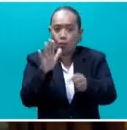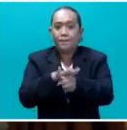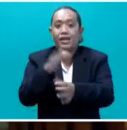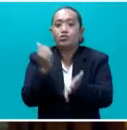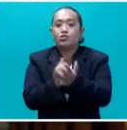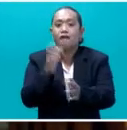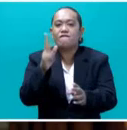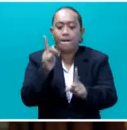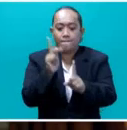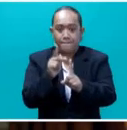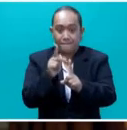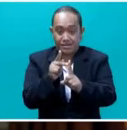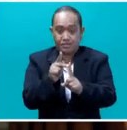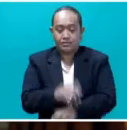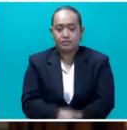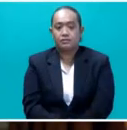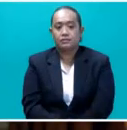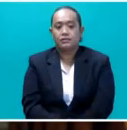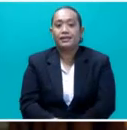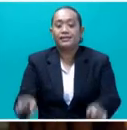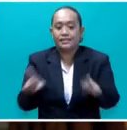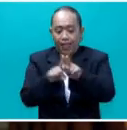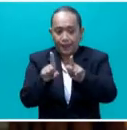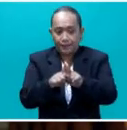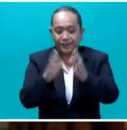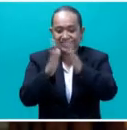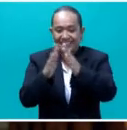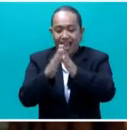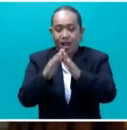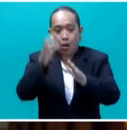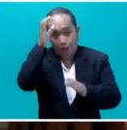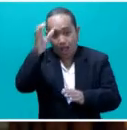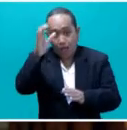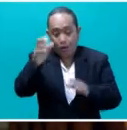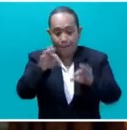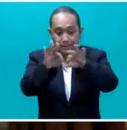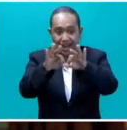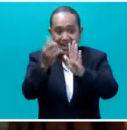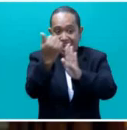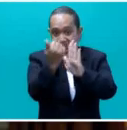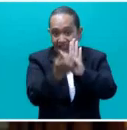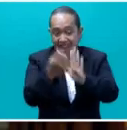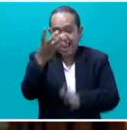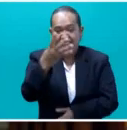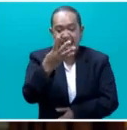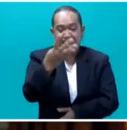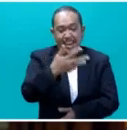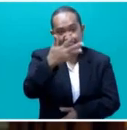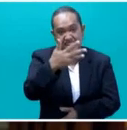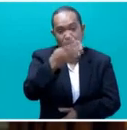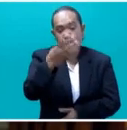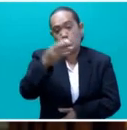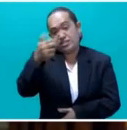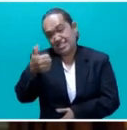purpose. Both the Town and Country Planning Act of 1946 and Subdivision Act of 1937 are